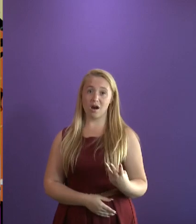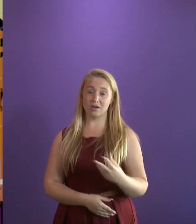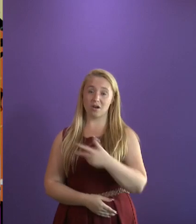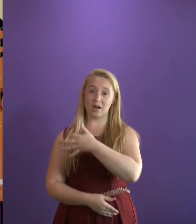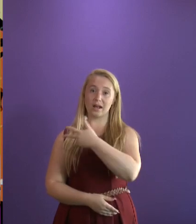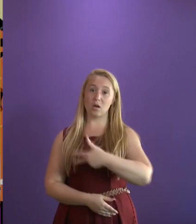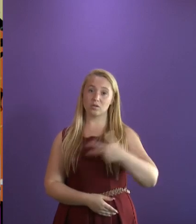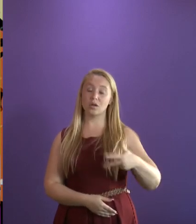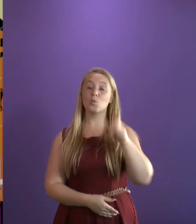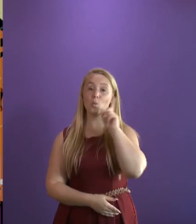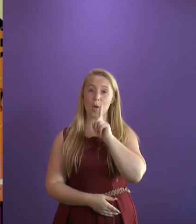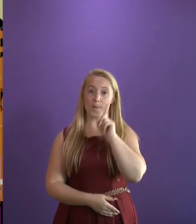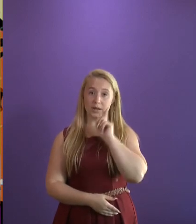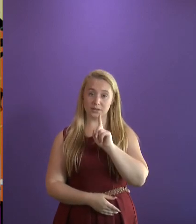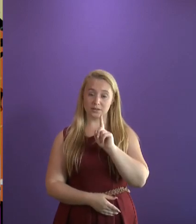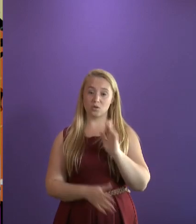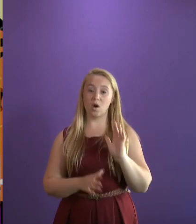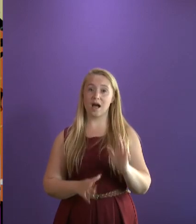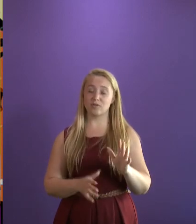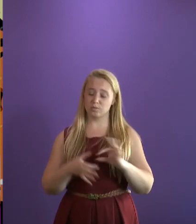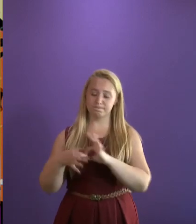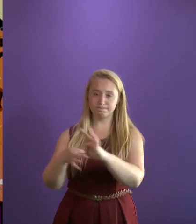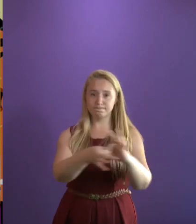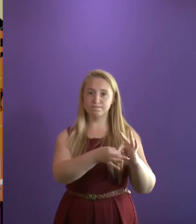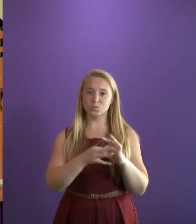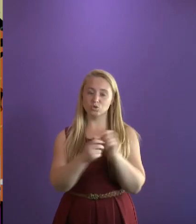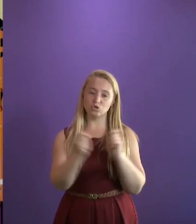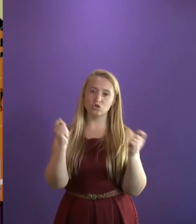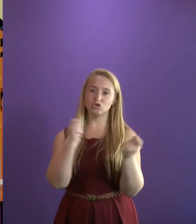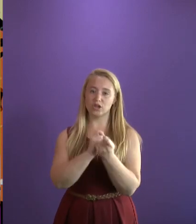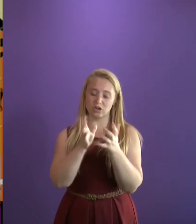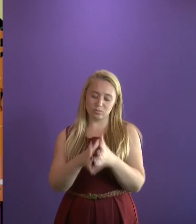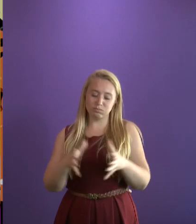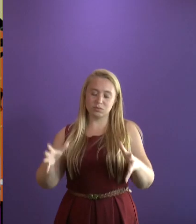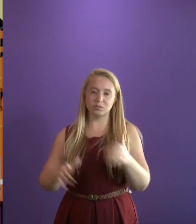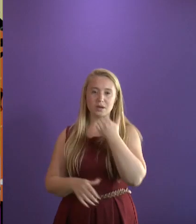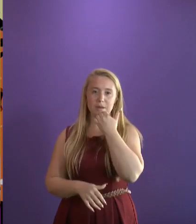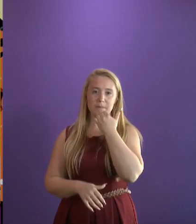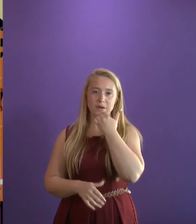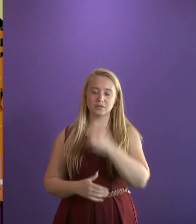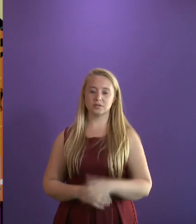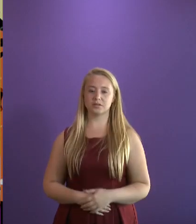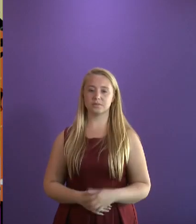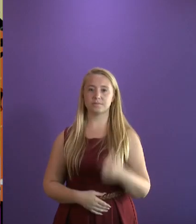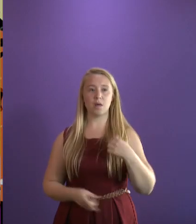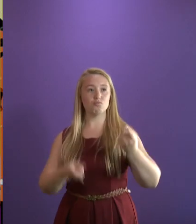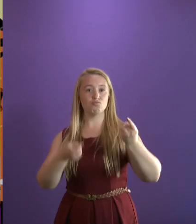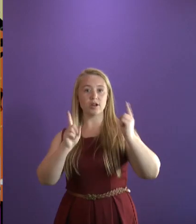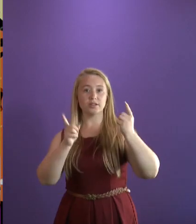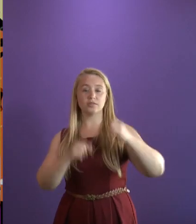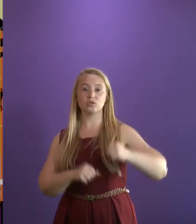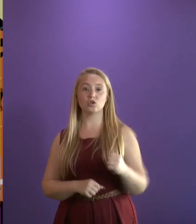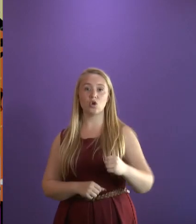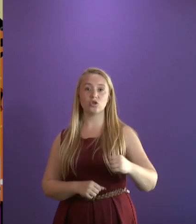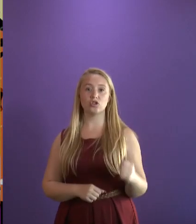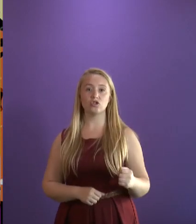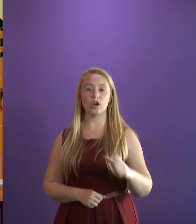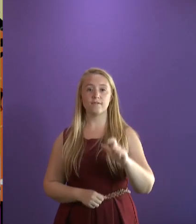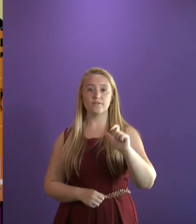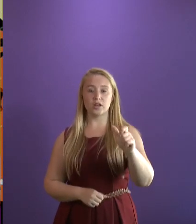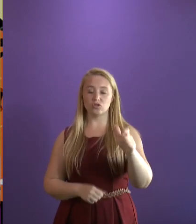are women. We need to work together to change that. I'm also now president of the Scottish Convention of